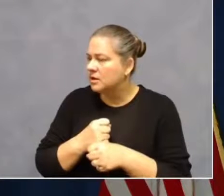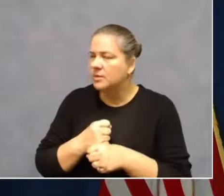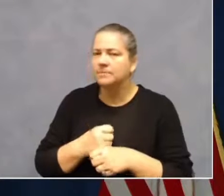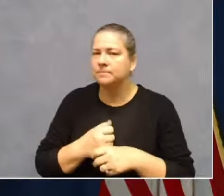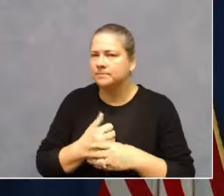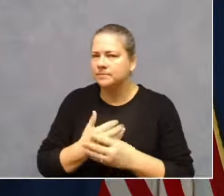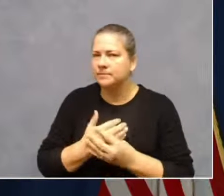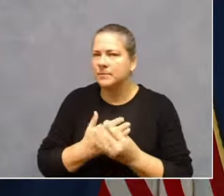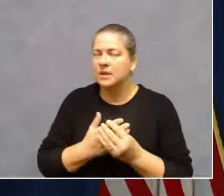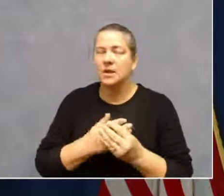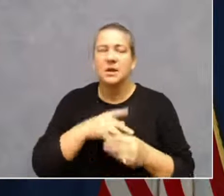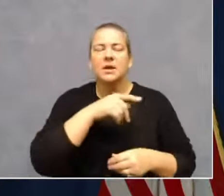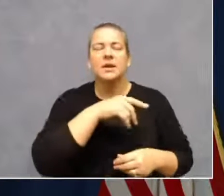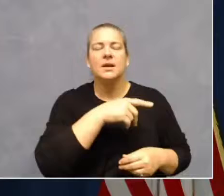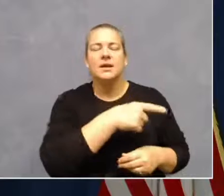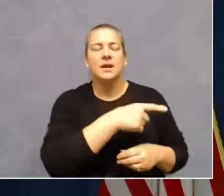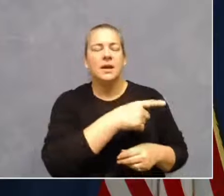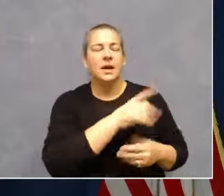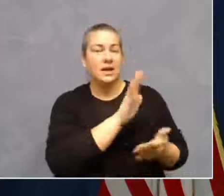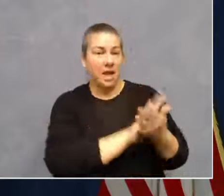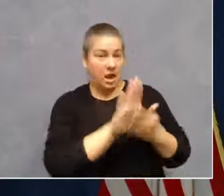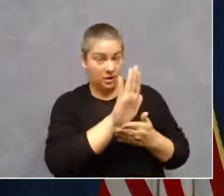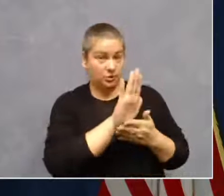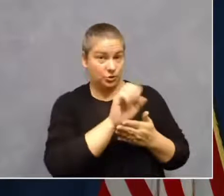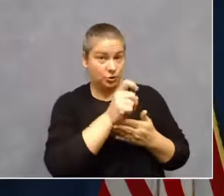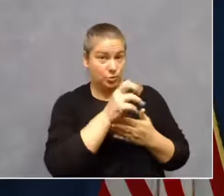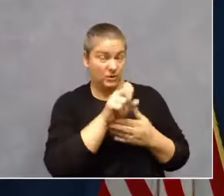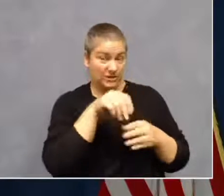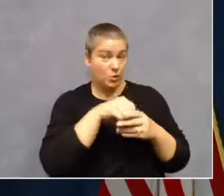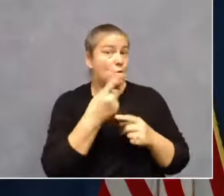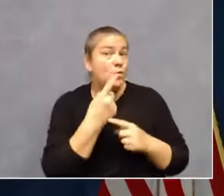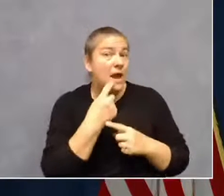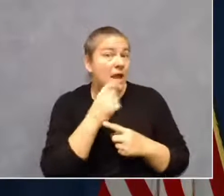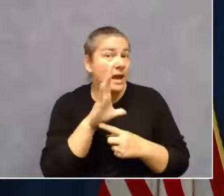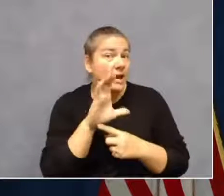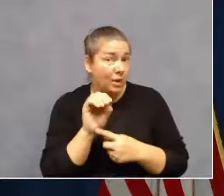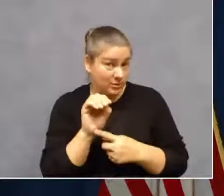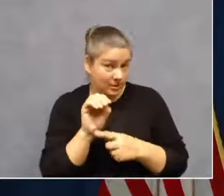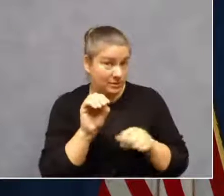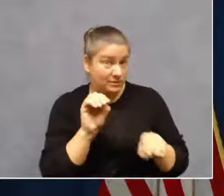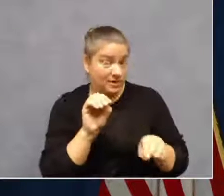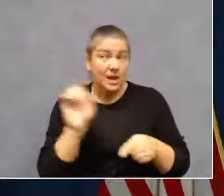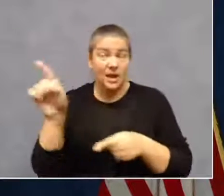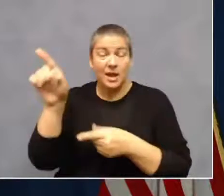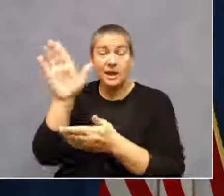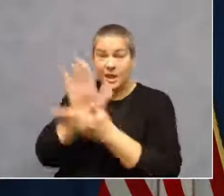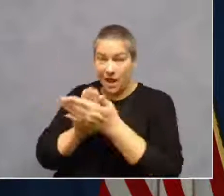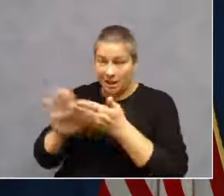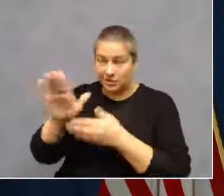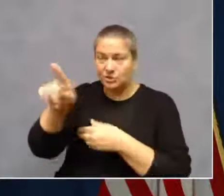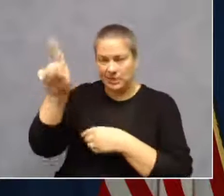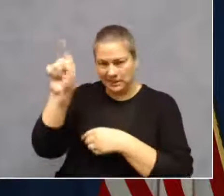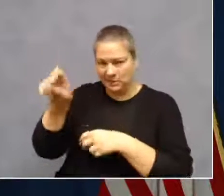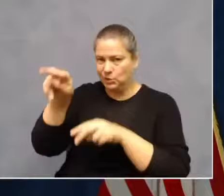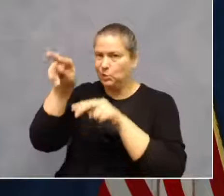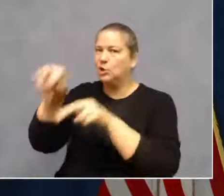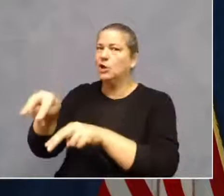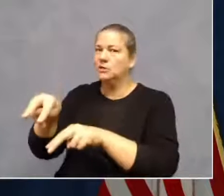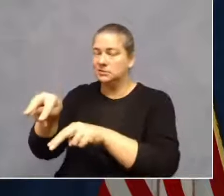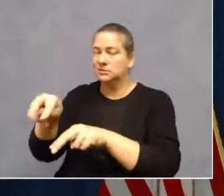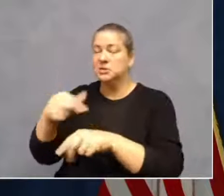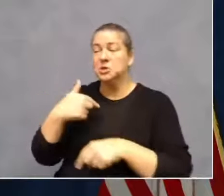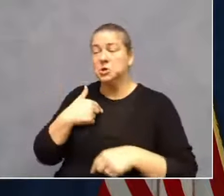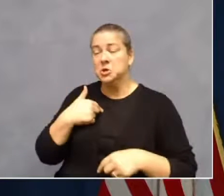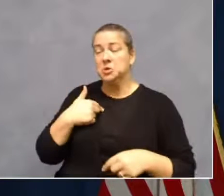on college sports in red counties, we think that the colleges need to take a close look. We do feel good